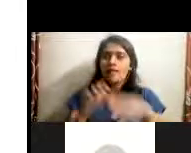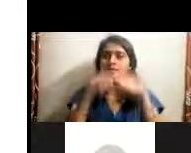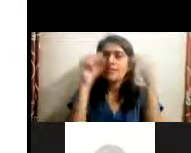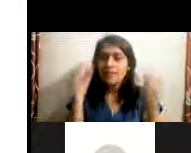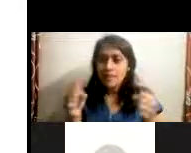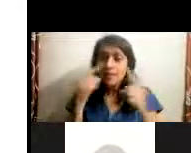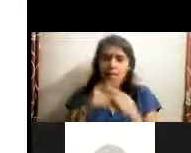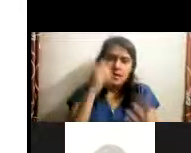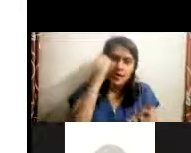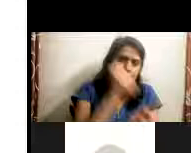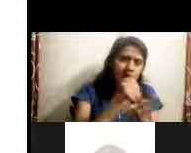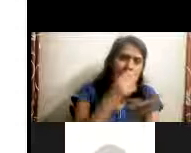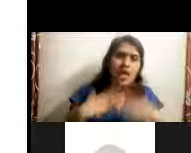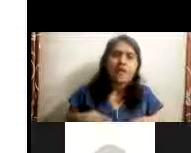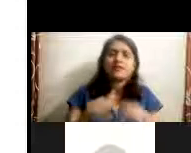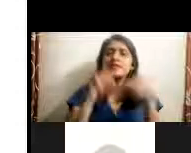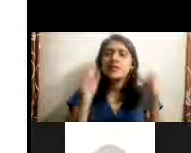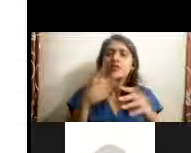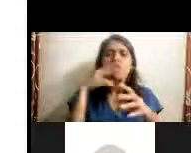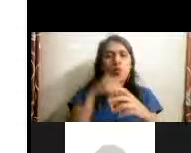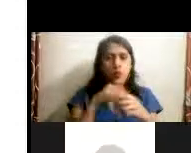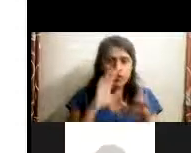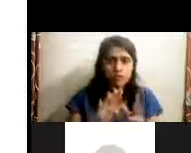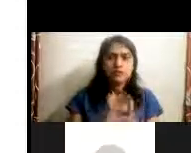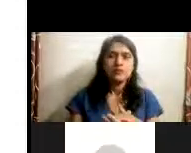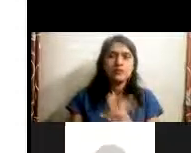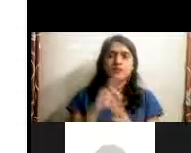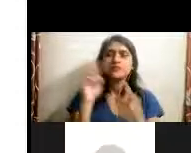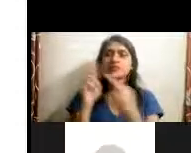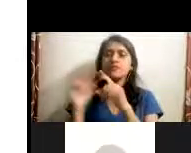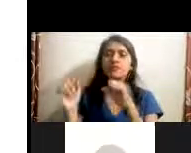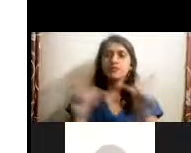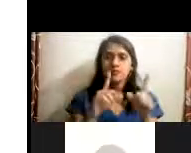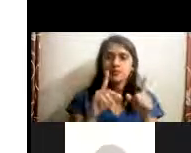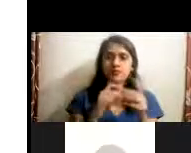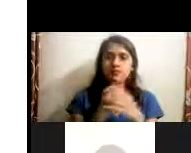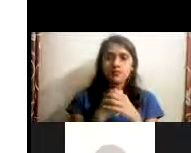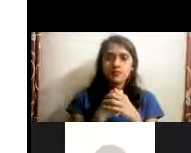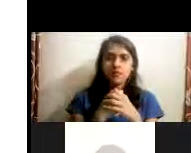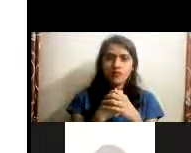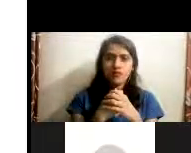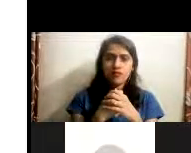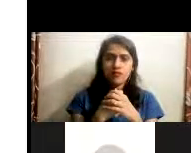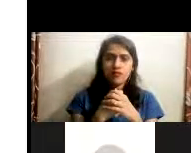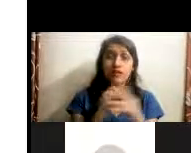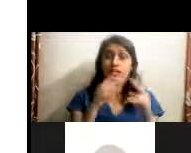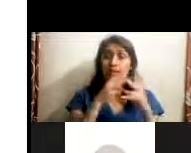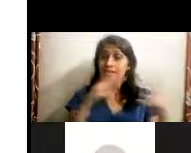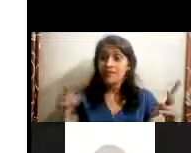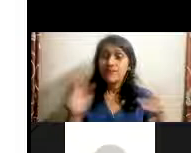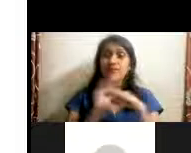health system of the country. Next slide, please. And our health system doesn't stop with these services as